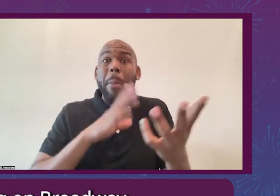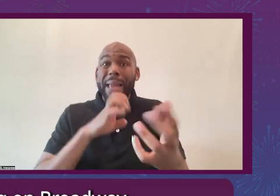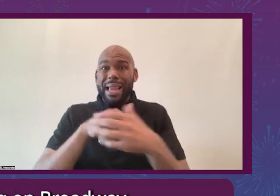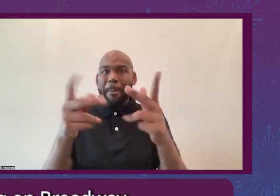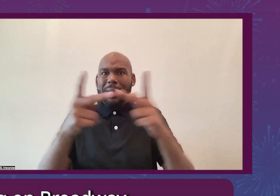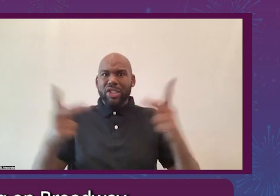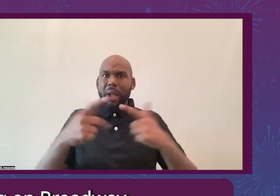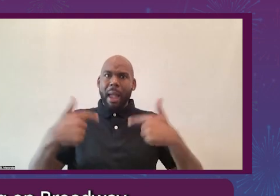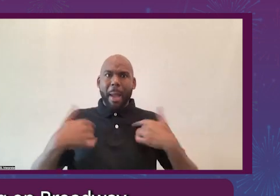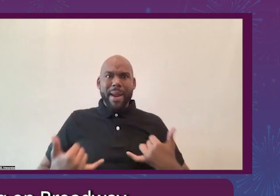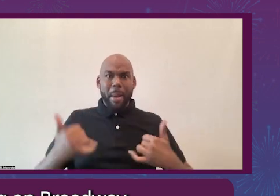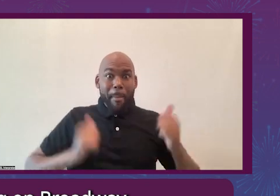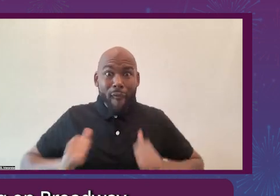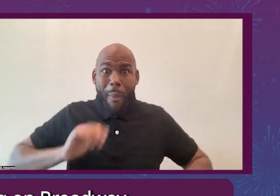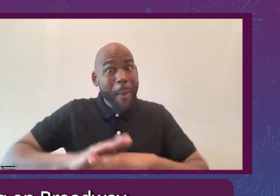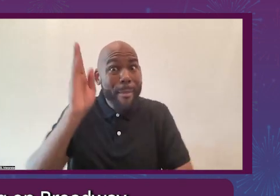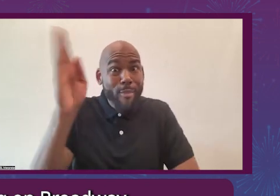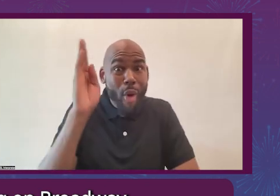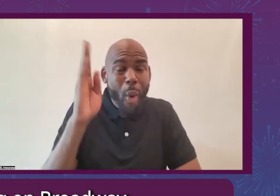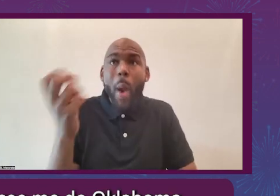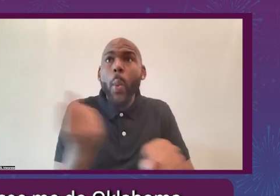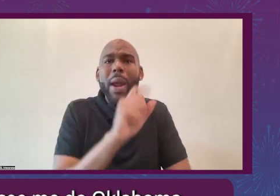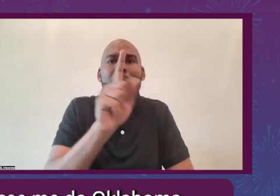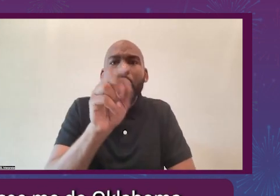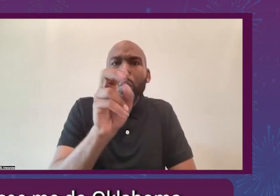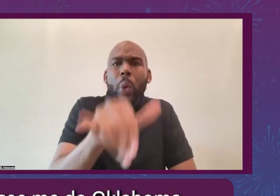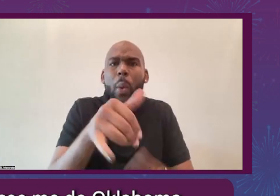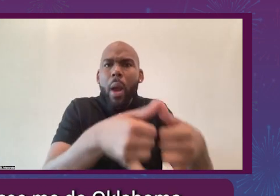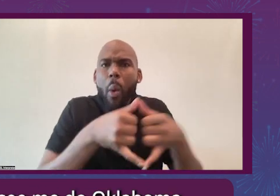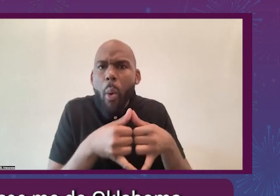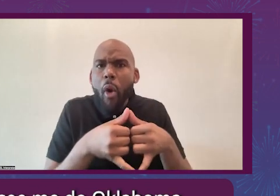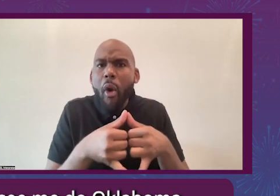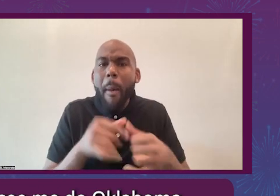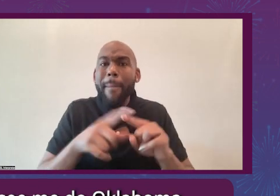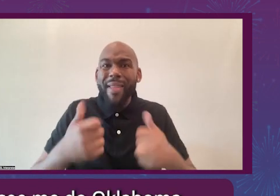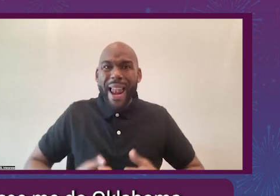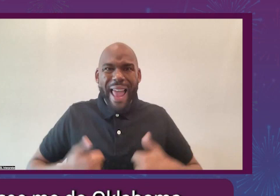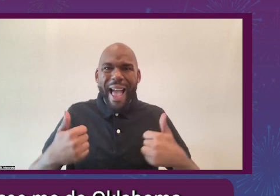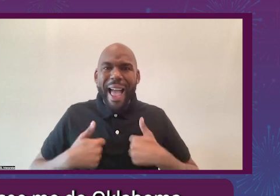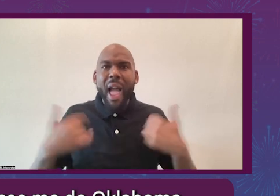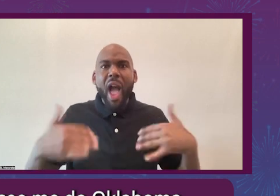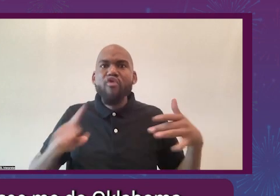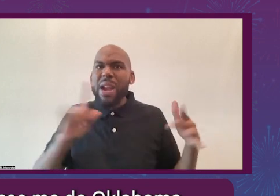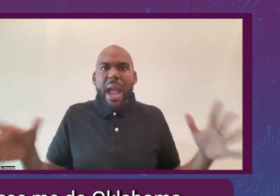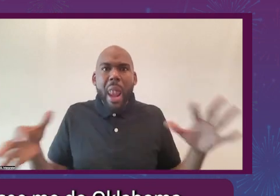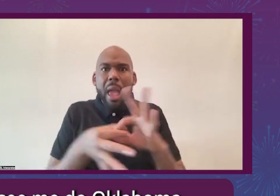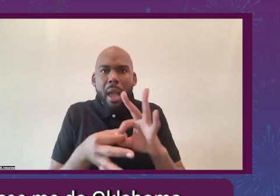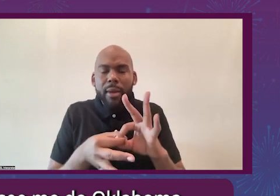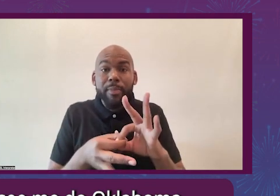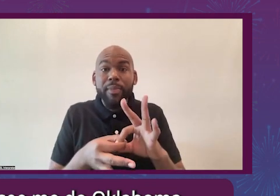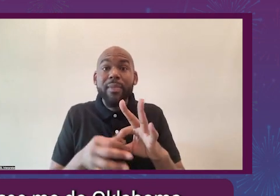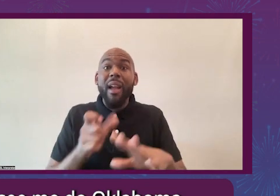on Broadway, winning a Tony Award, that our lives were so linked. And not long after she came to see me